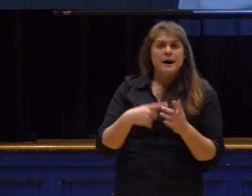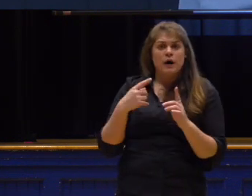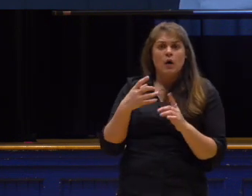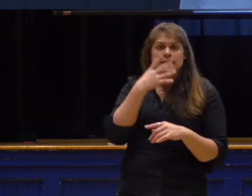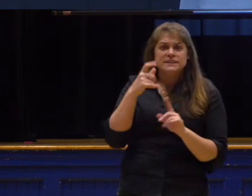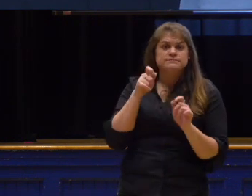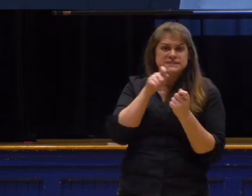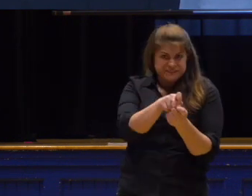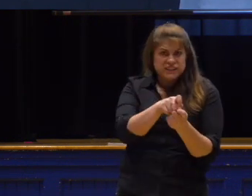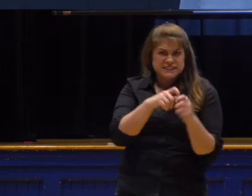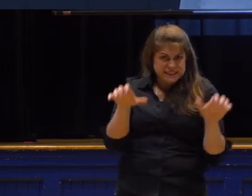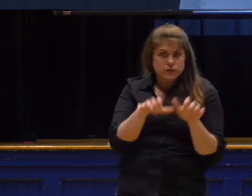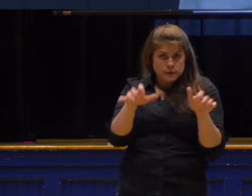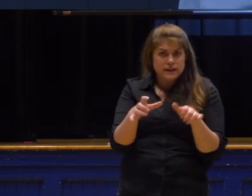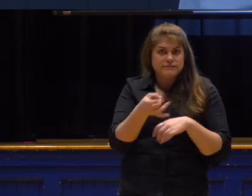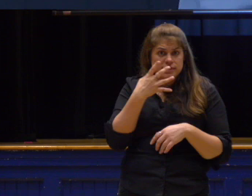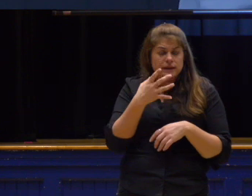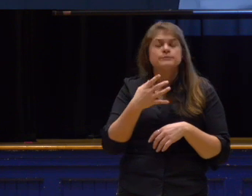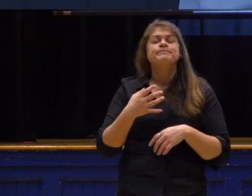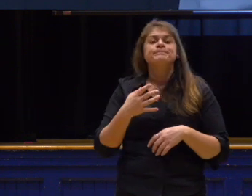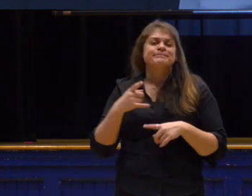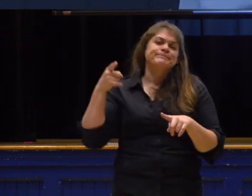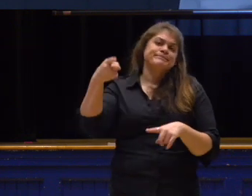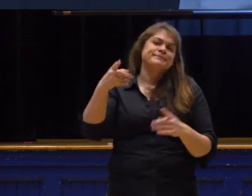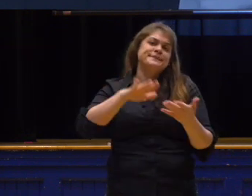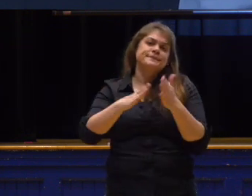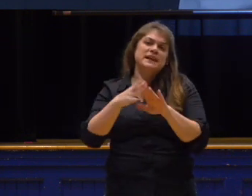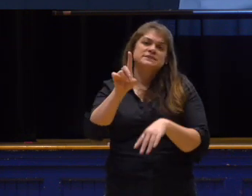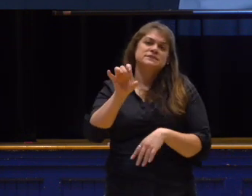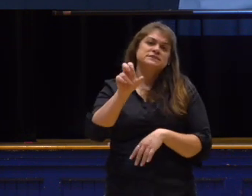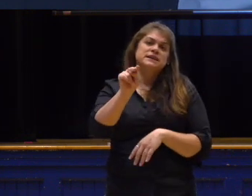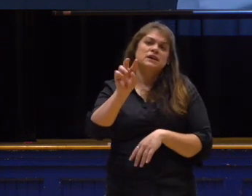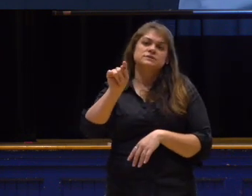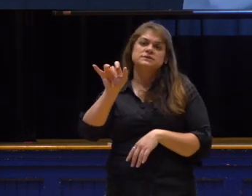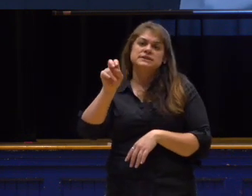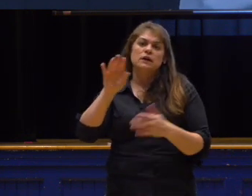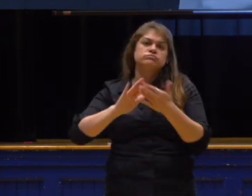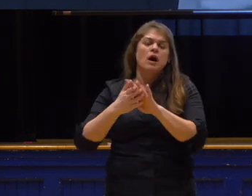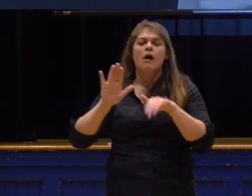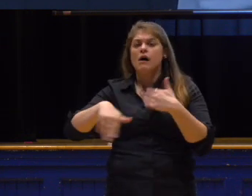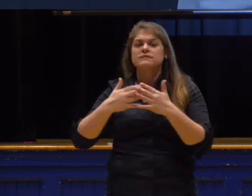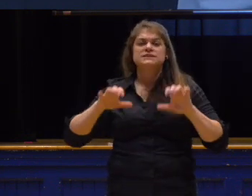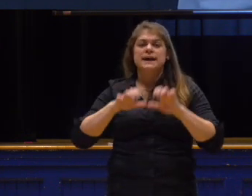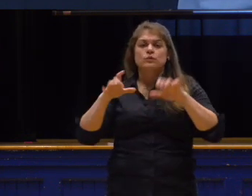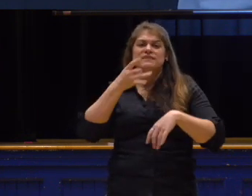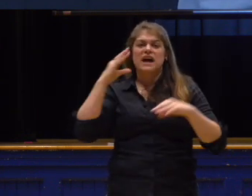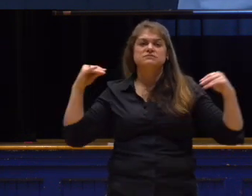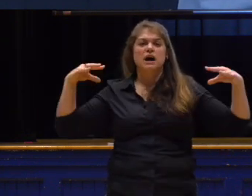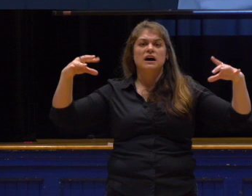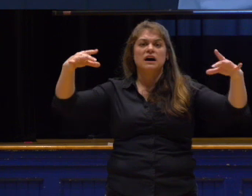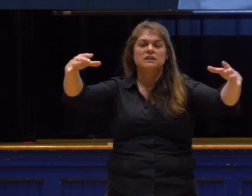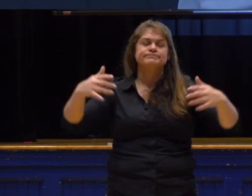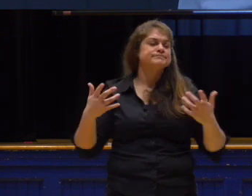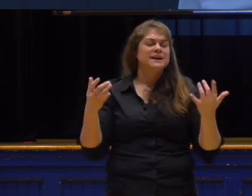talking about the decorative lighting is downtown. All along Main Street, all those decorative lights there,